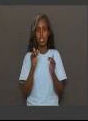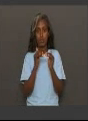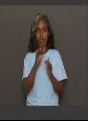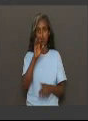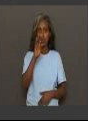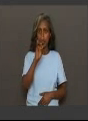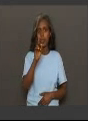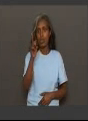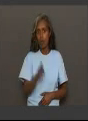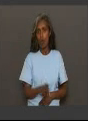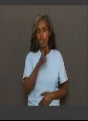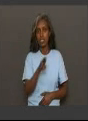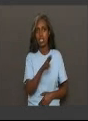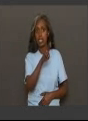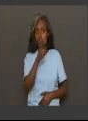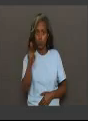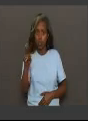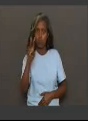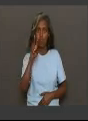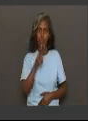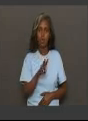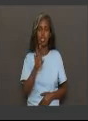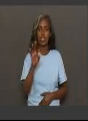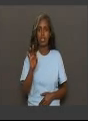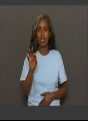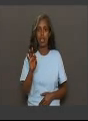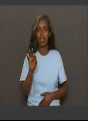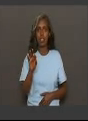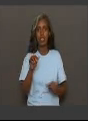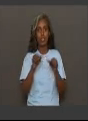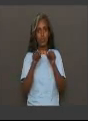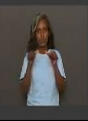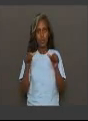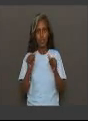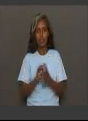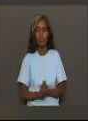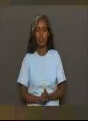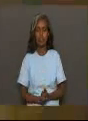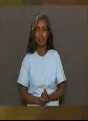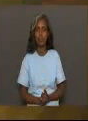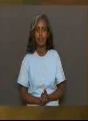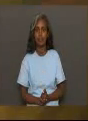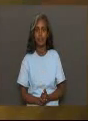7 over the square root of 29 units.